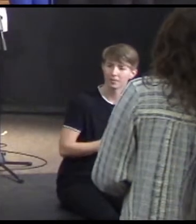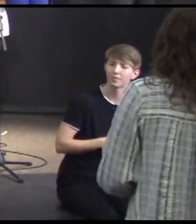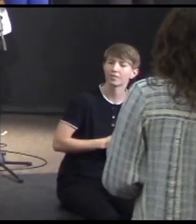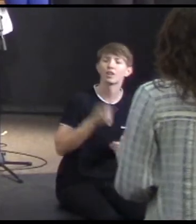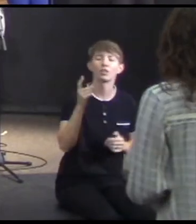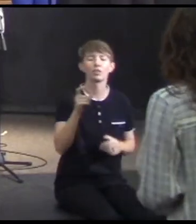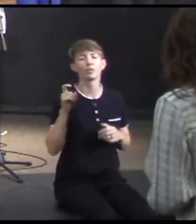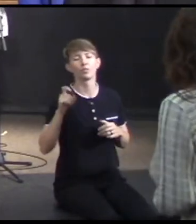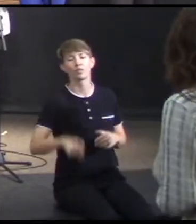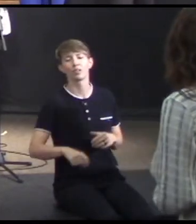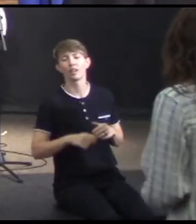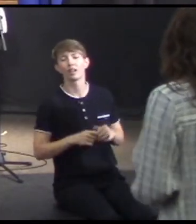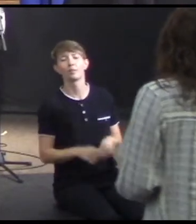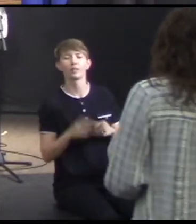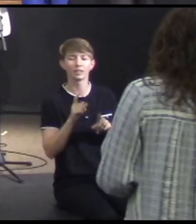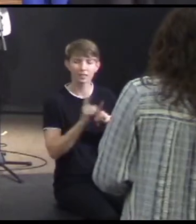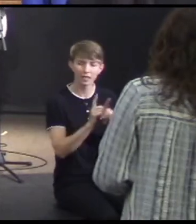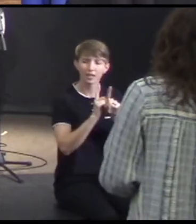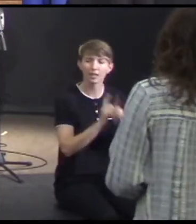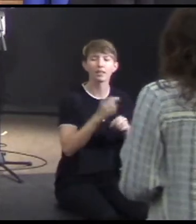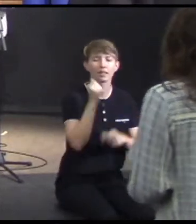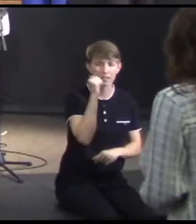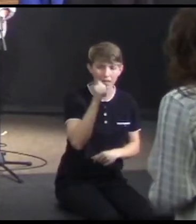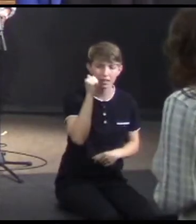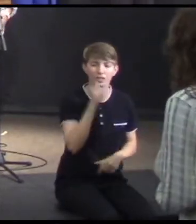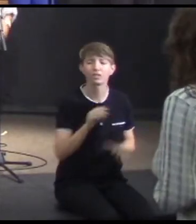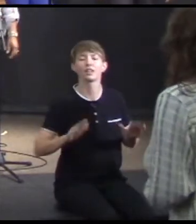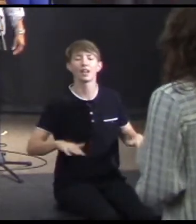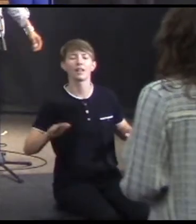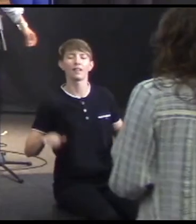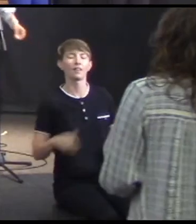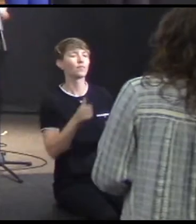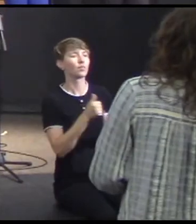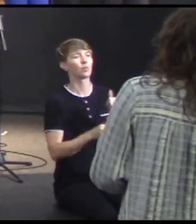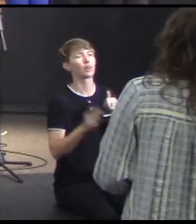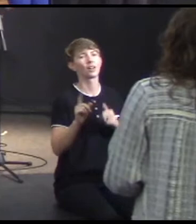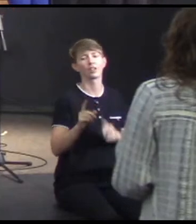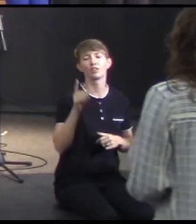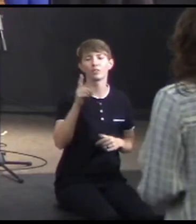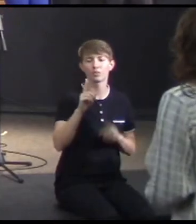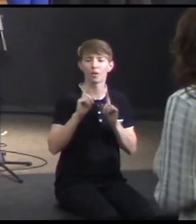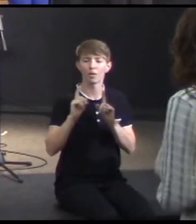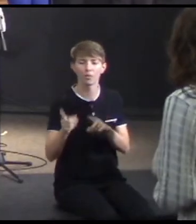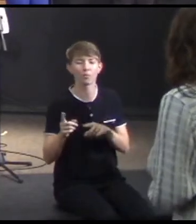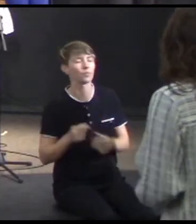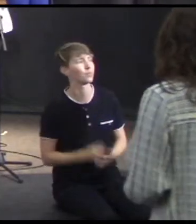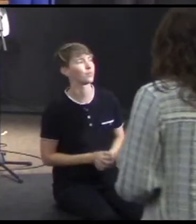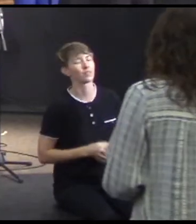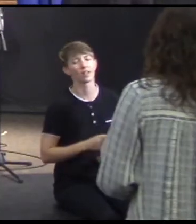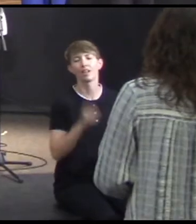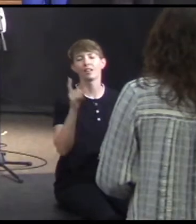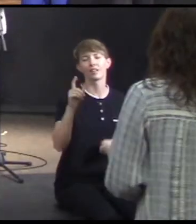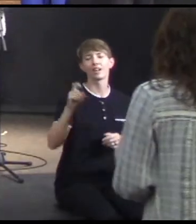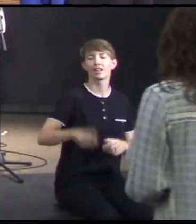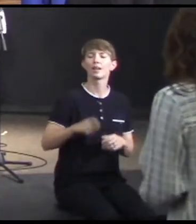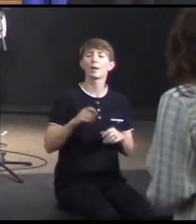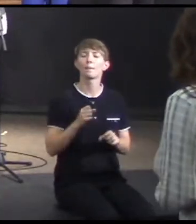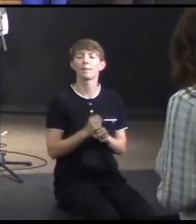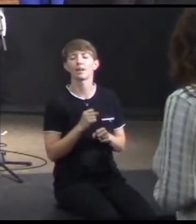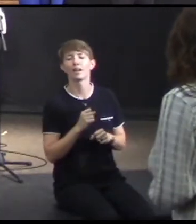Highway, highway, highway, you gotta take disciples daily, children, everywhere you go. You